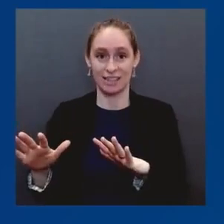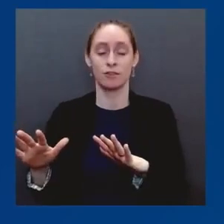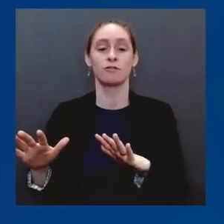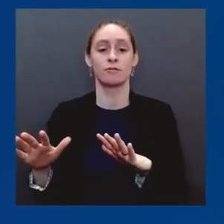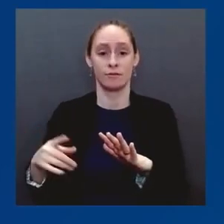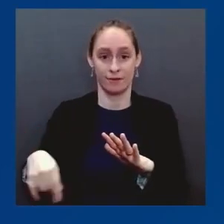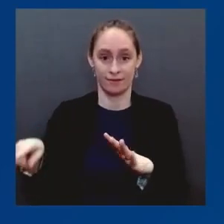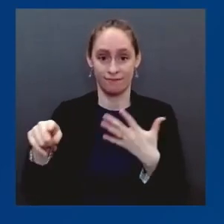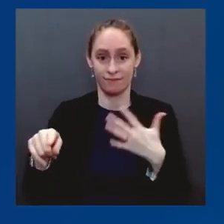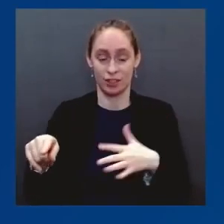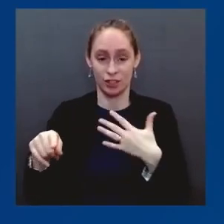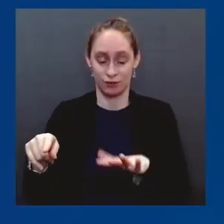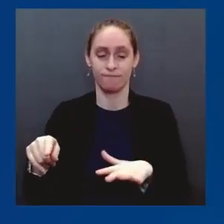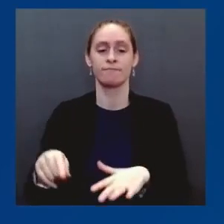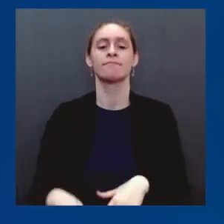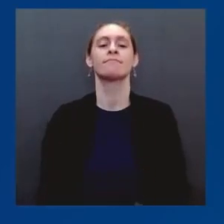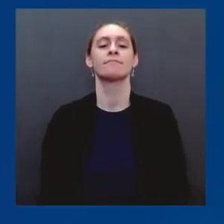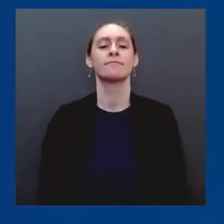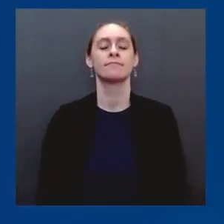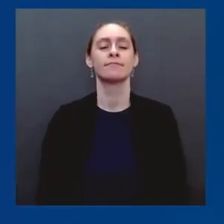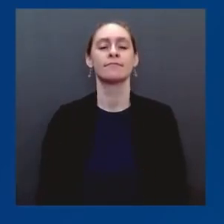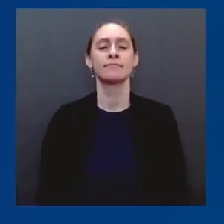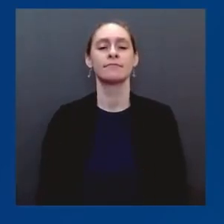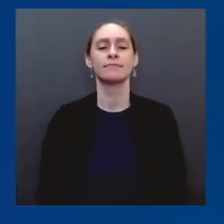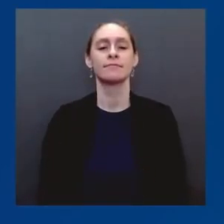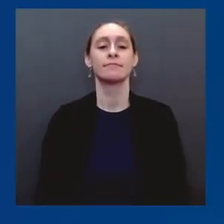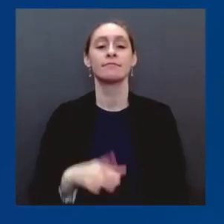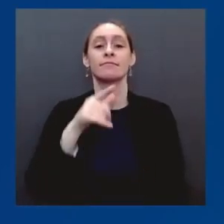themselves to be fully vaccinated? Thanks.